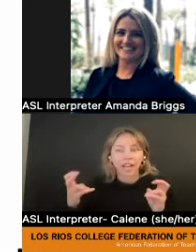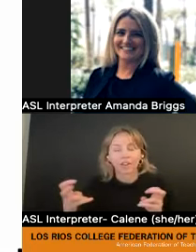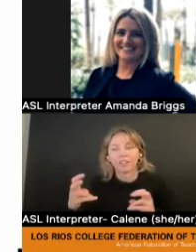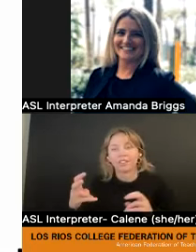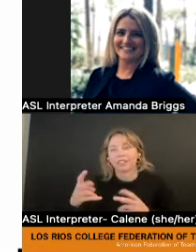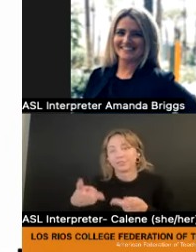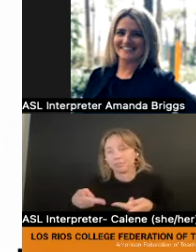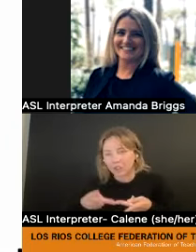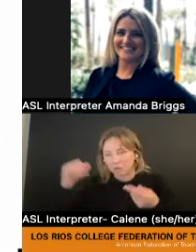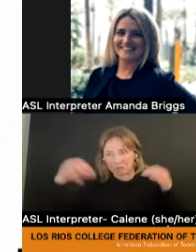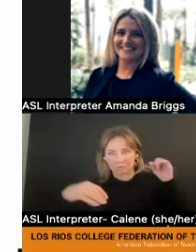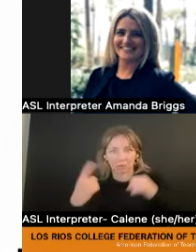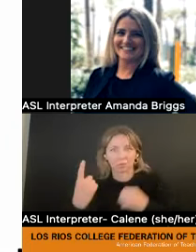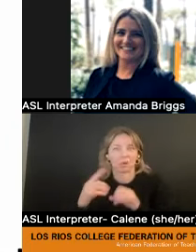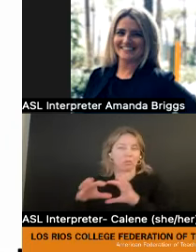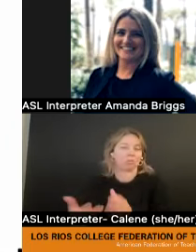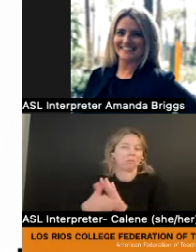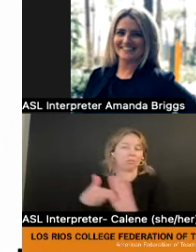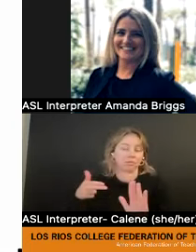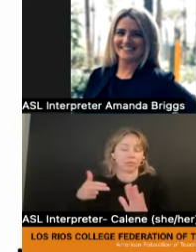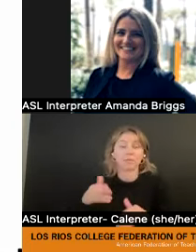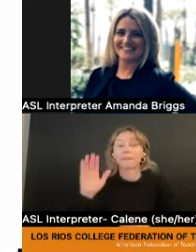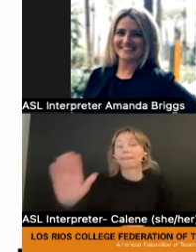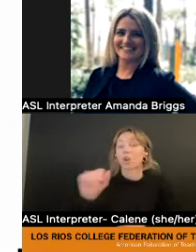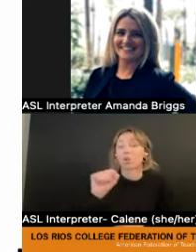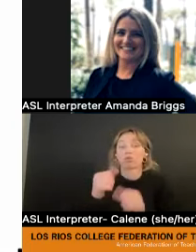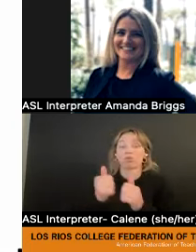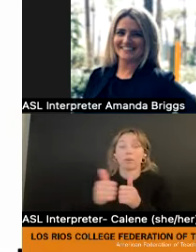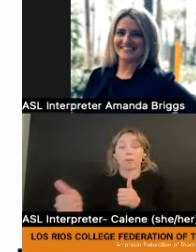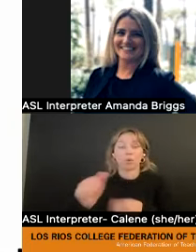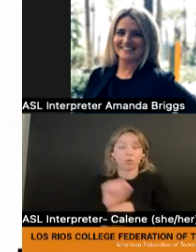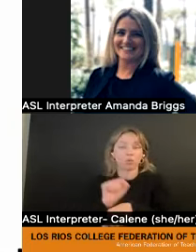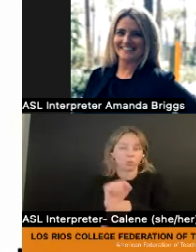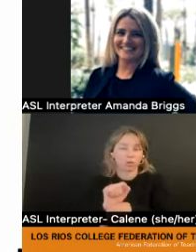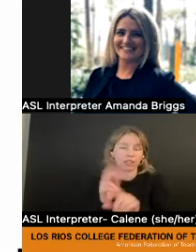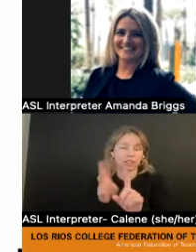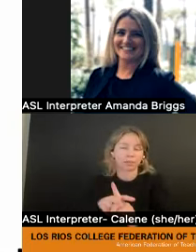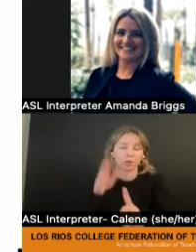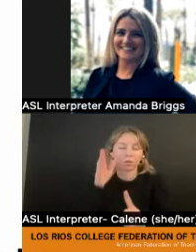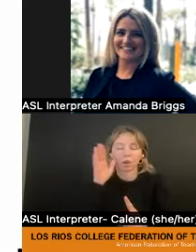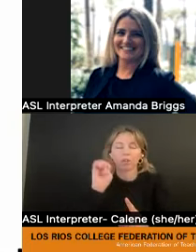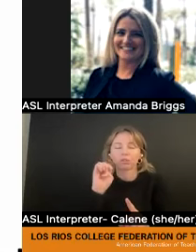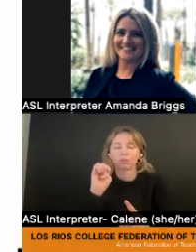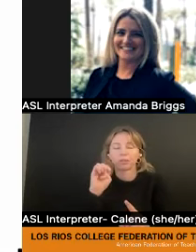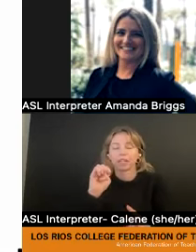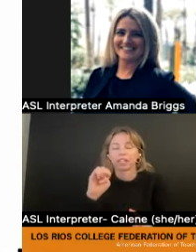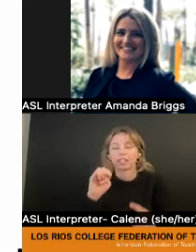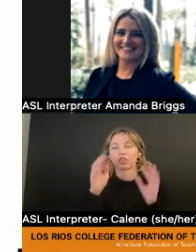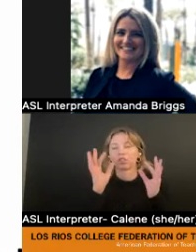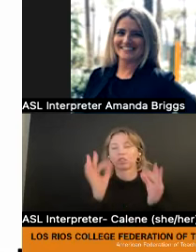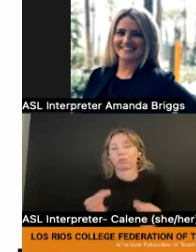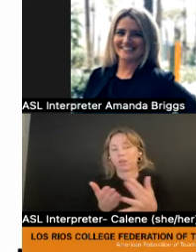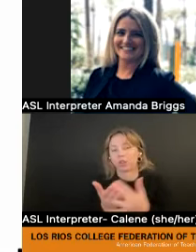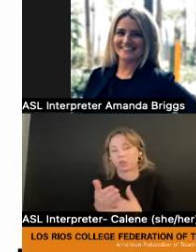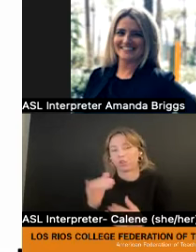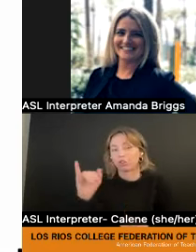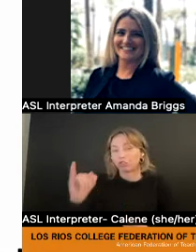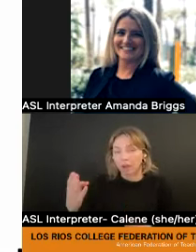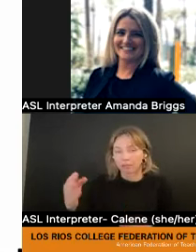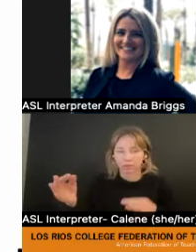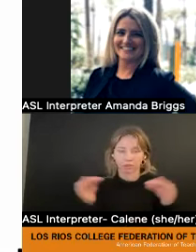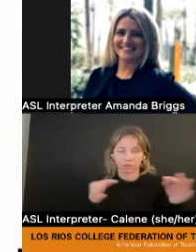this particular category, your remote work assignment will largely be determined by job description and then how much they need